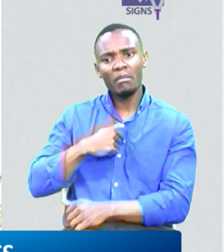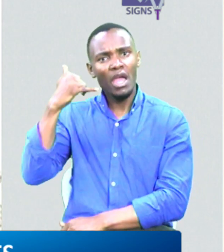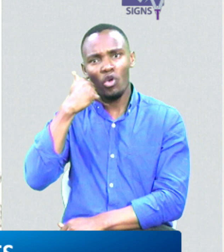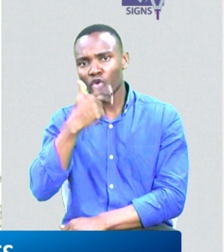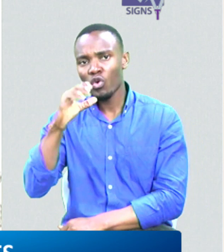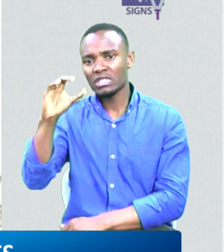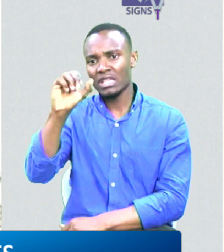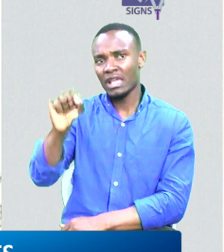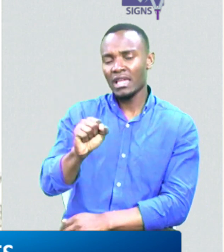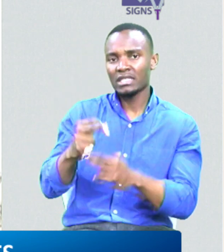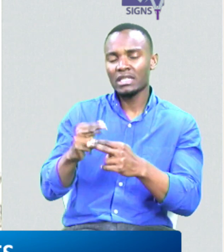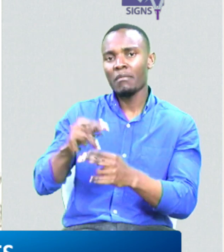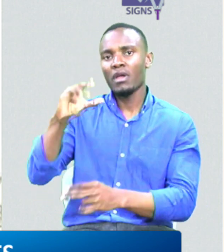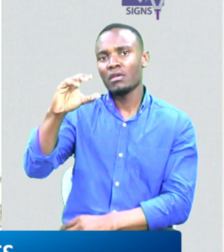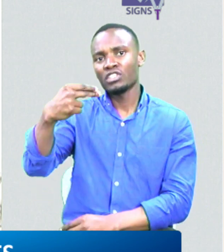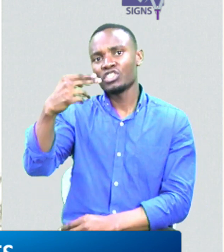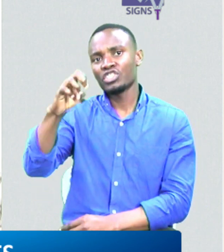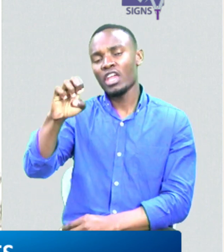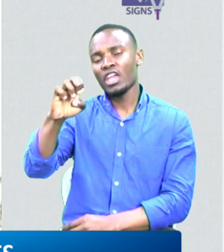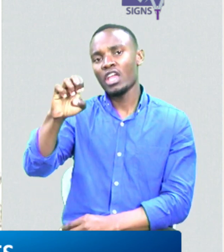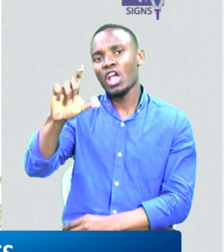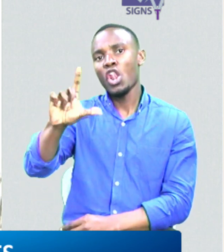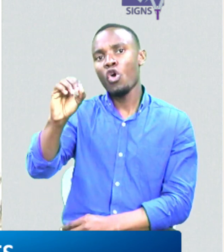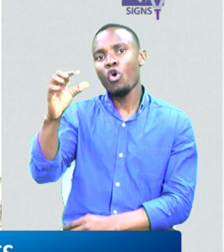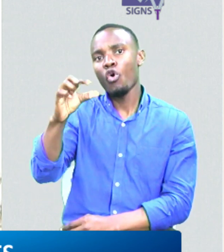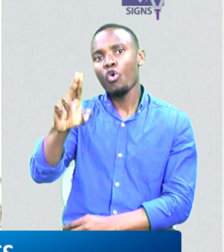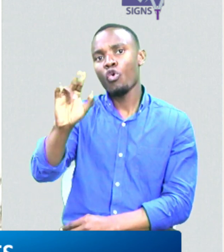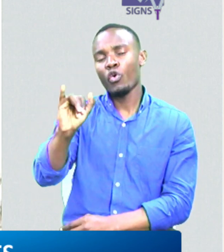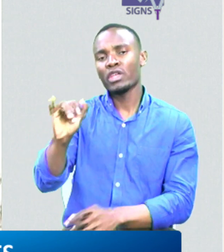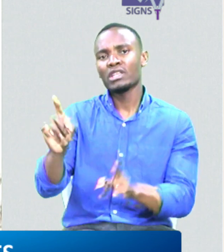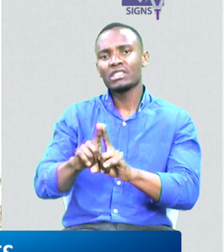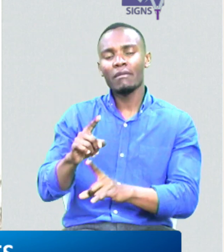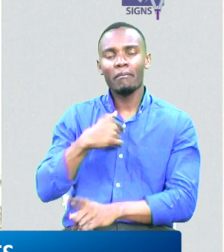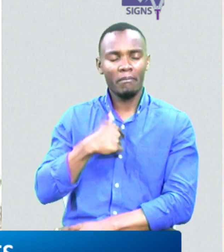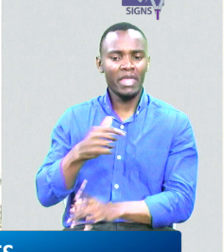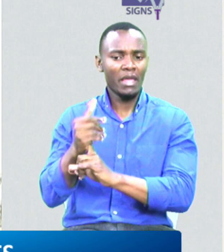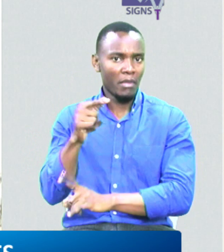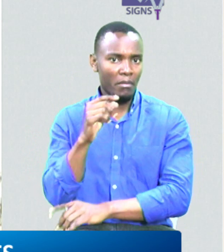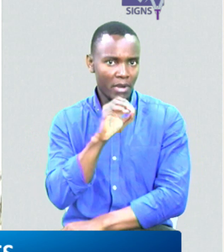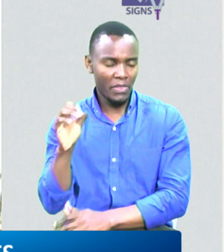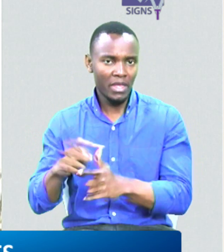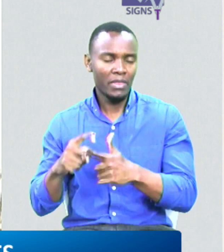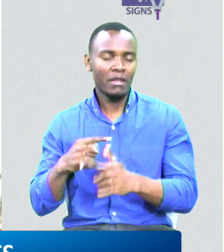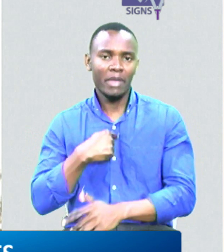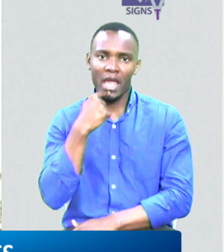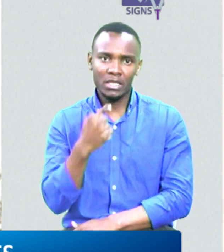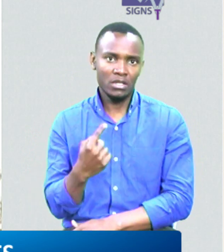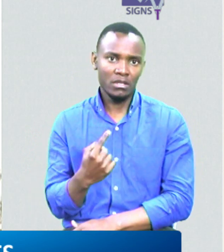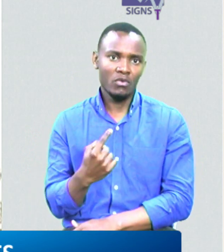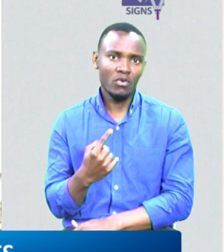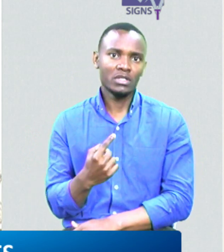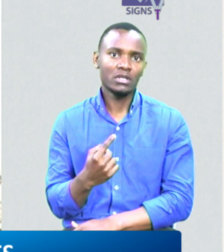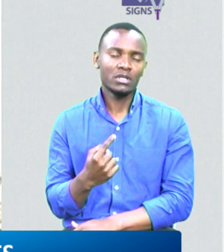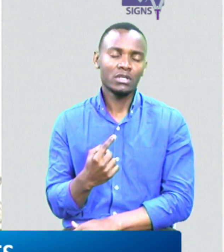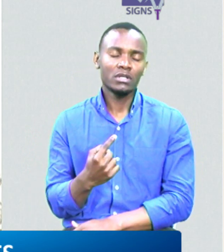I would rather we spend more time explaining to the people of Kenya what we have done in our respective dockets as opposed to travel. And